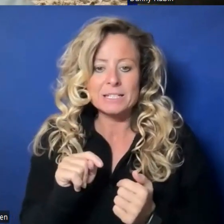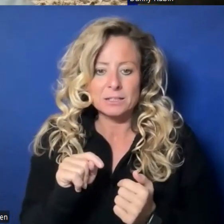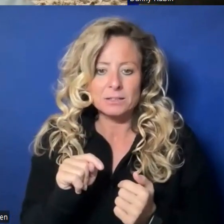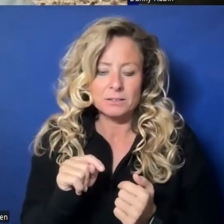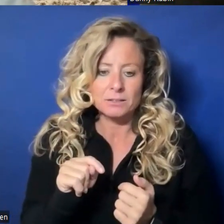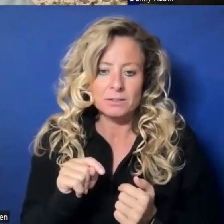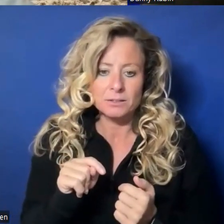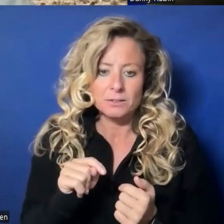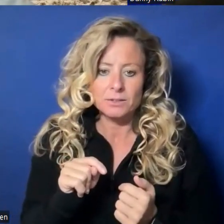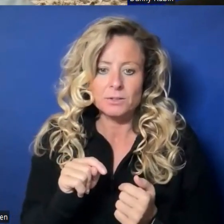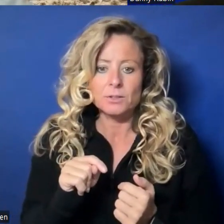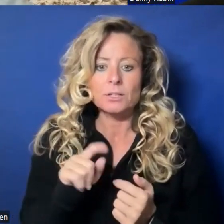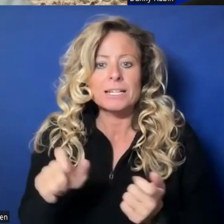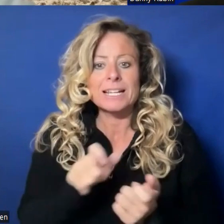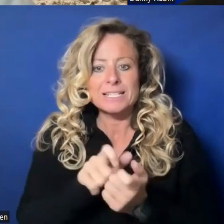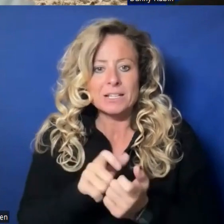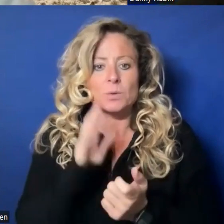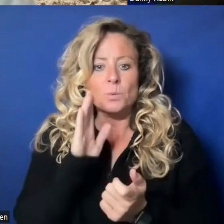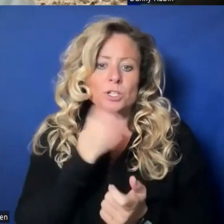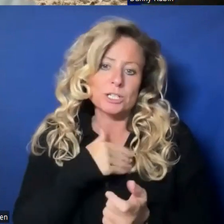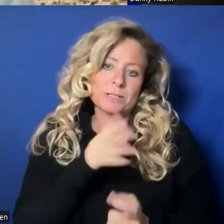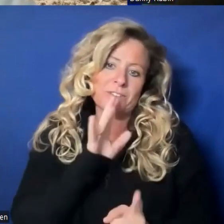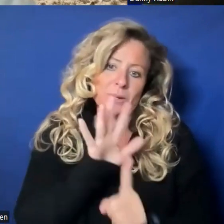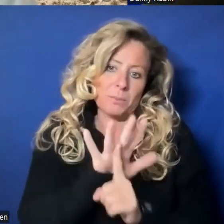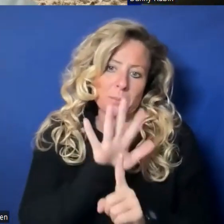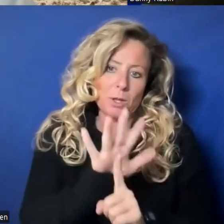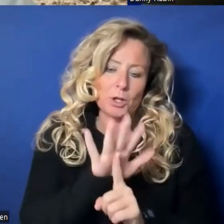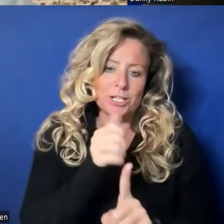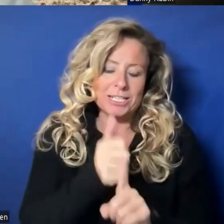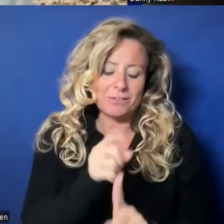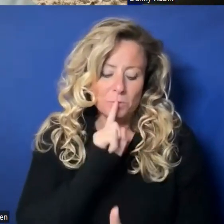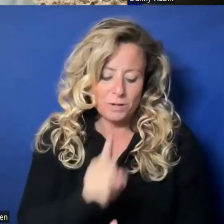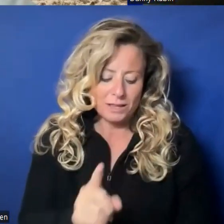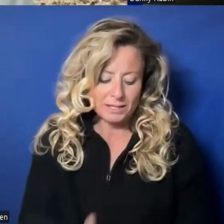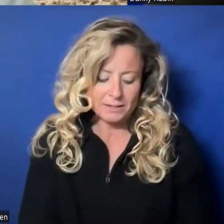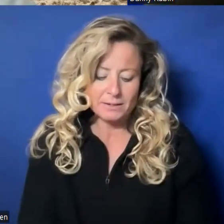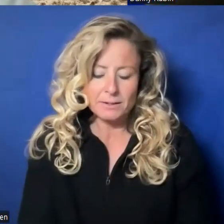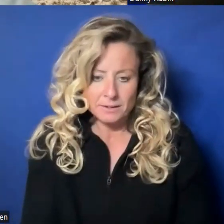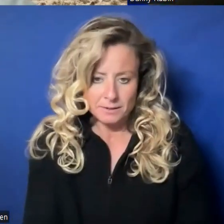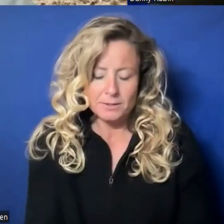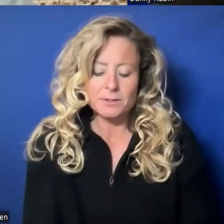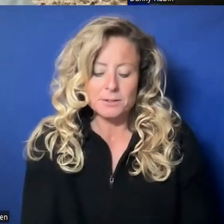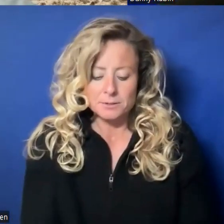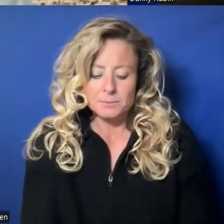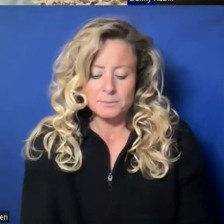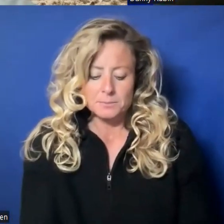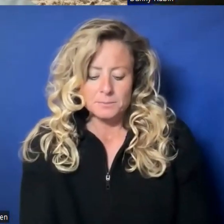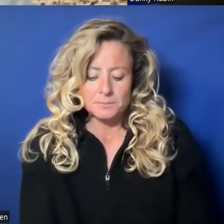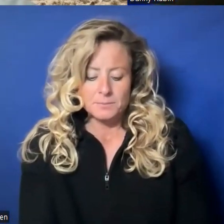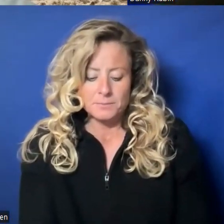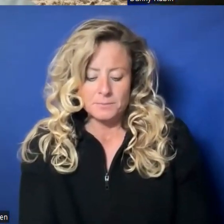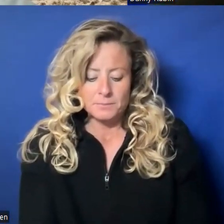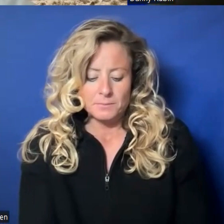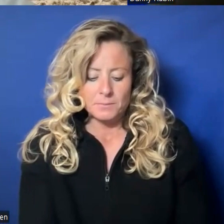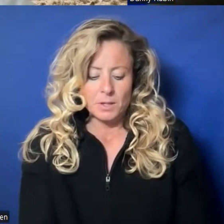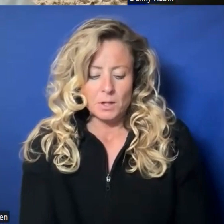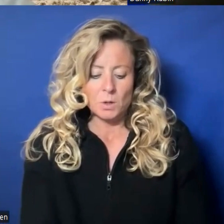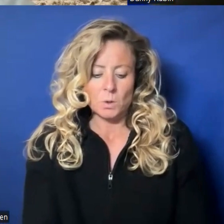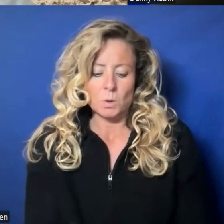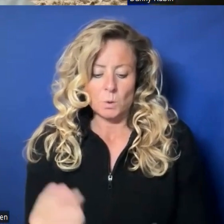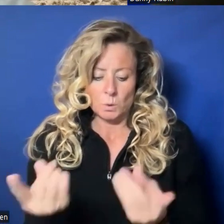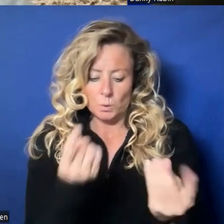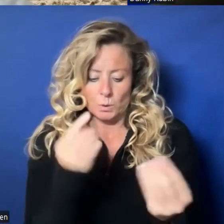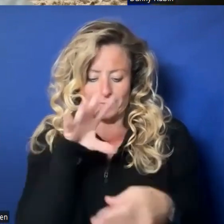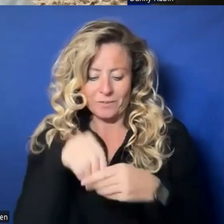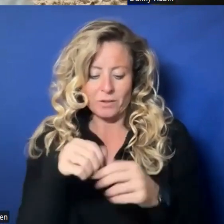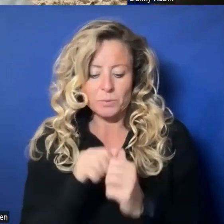which is very popular. But in fact, whatever we do in AI, the